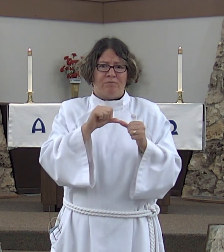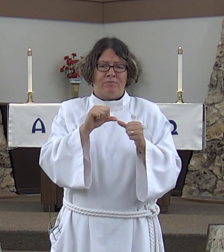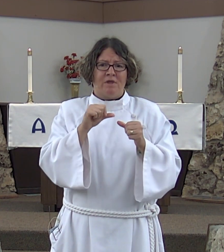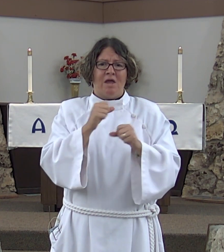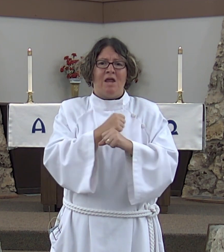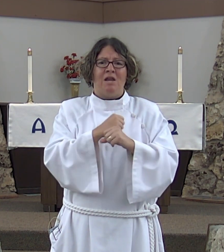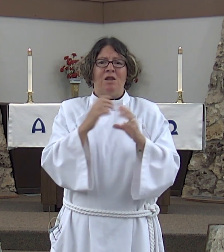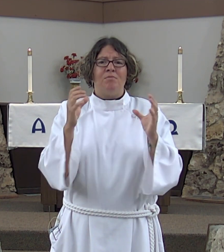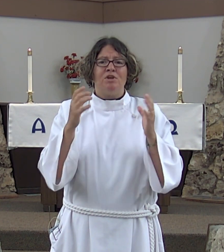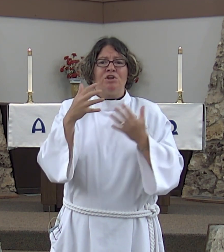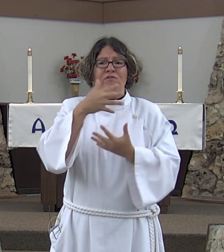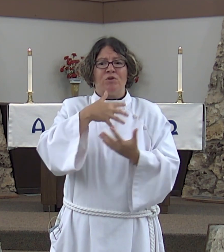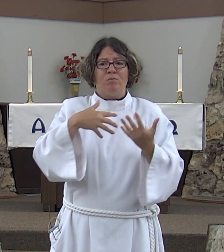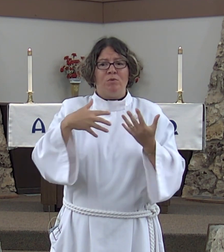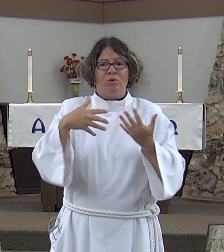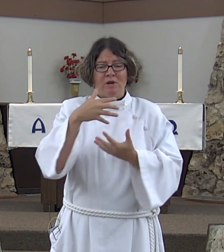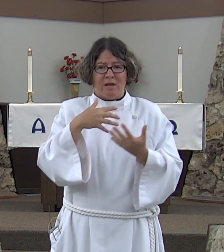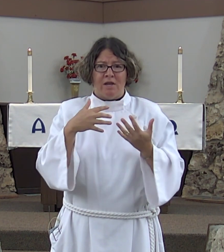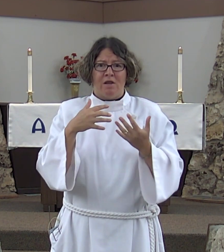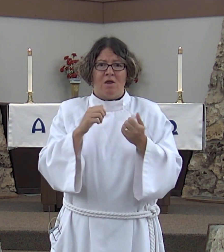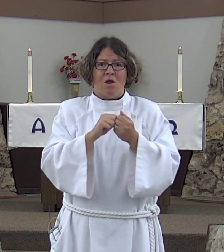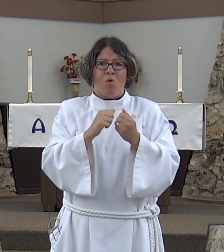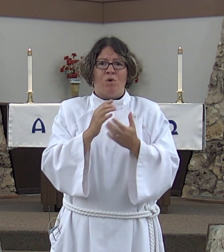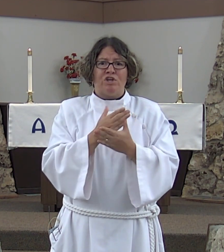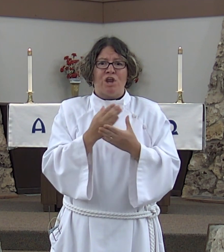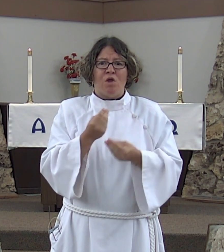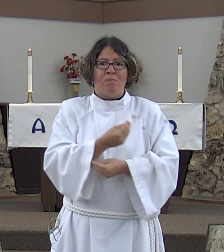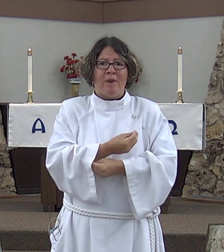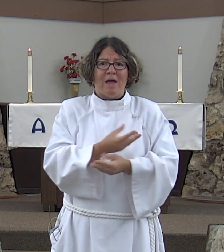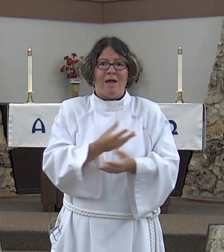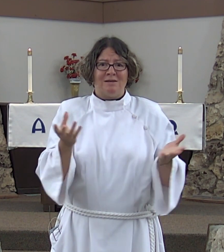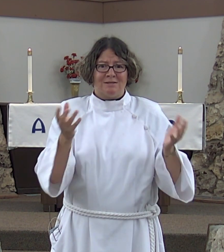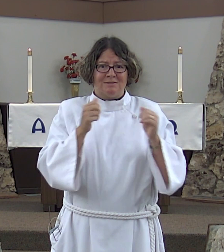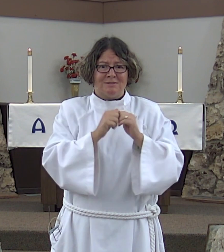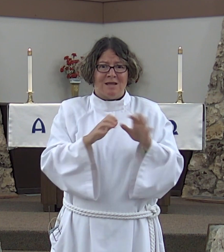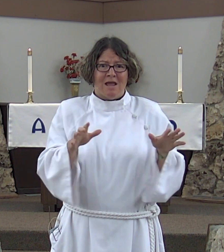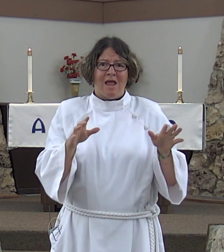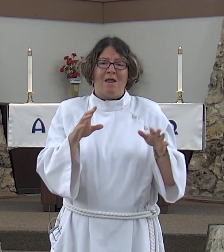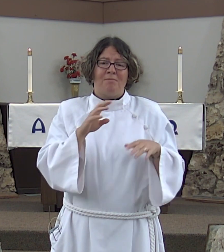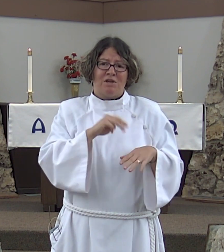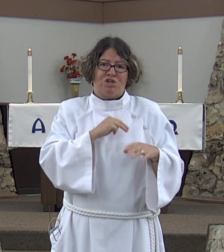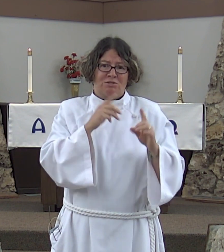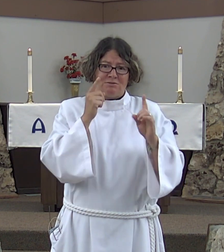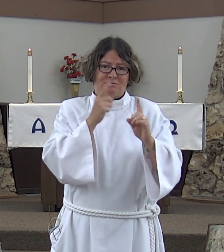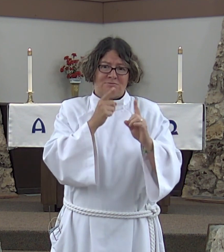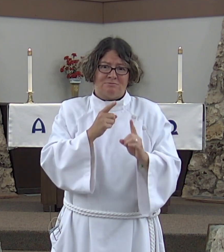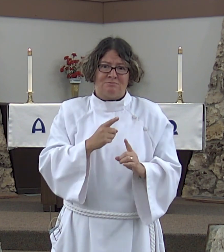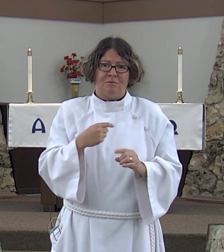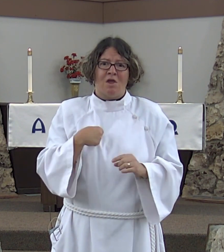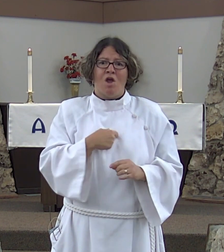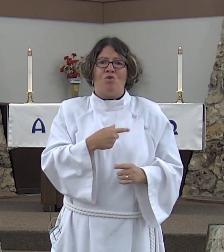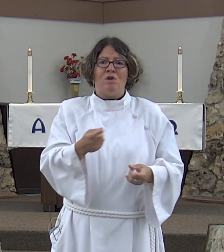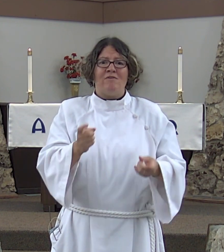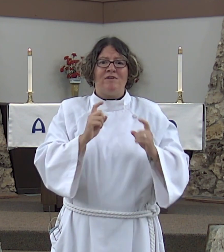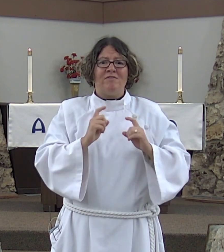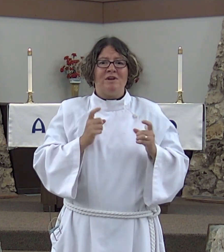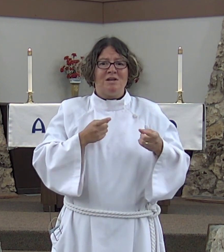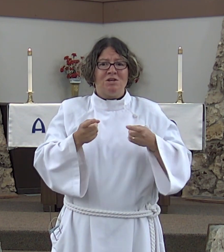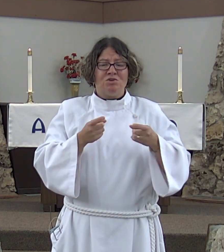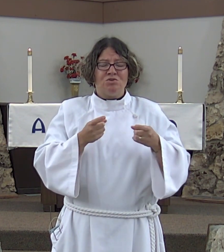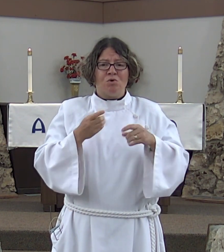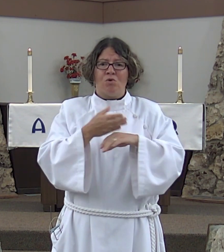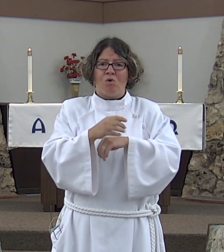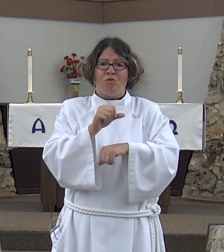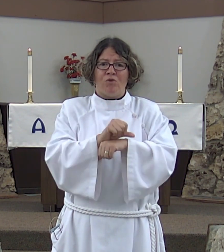another, an image of community with shared blessing and mission. You have given